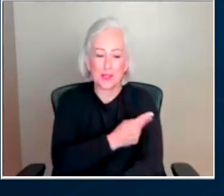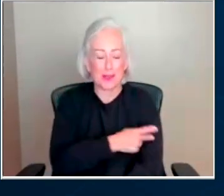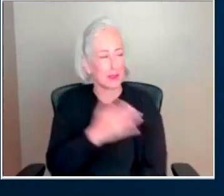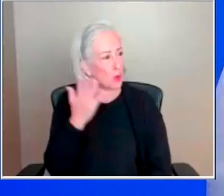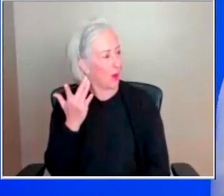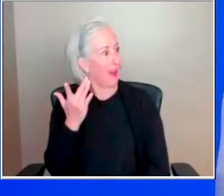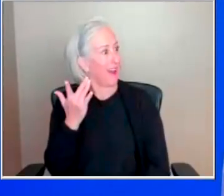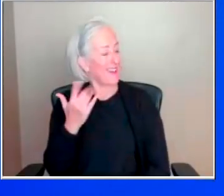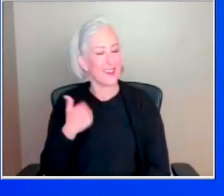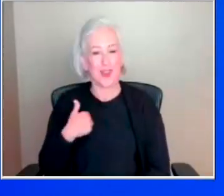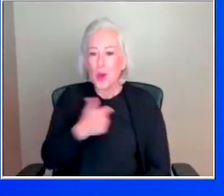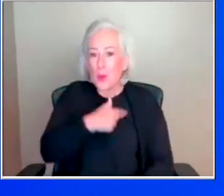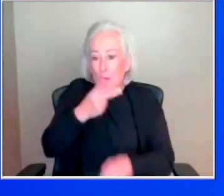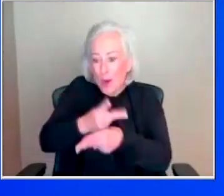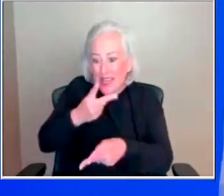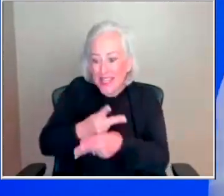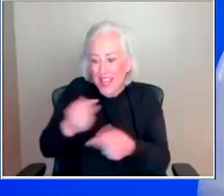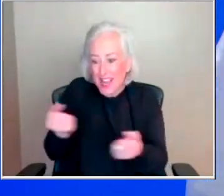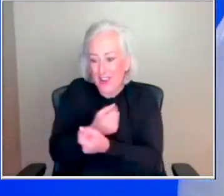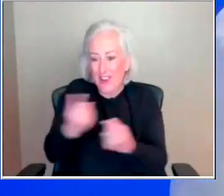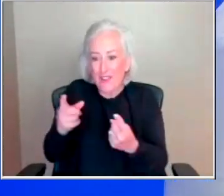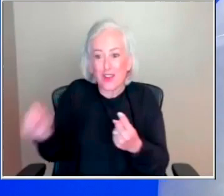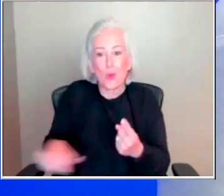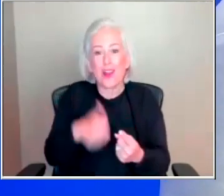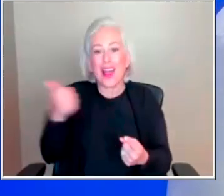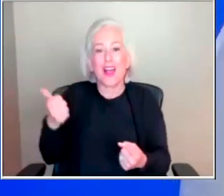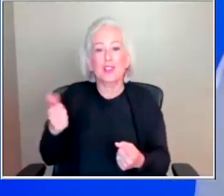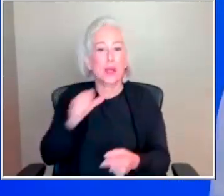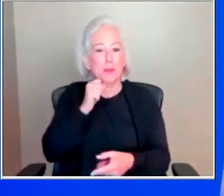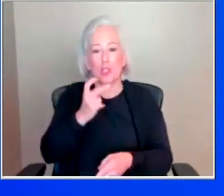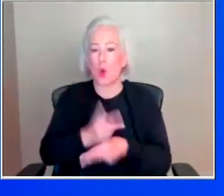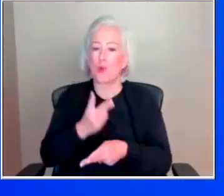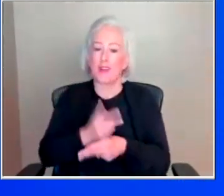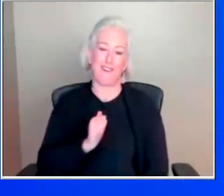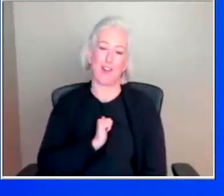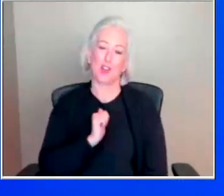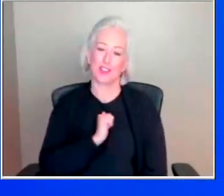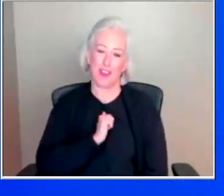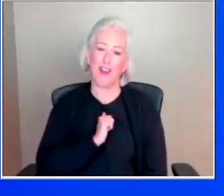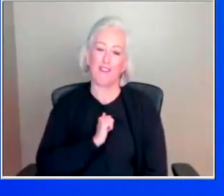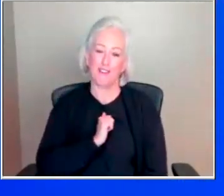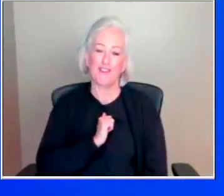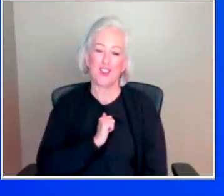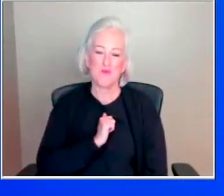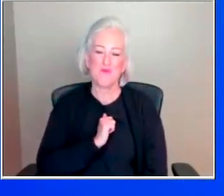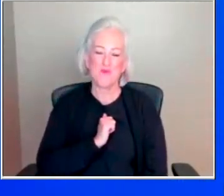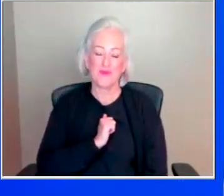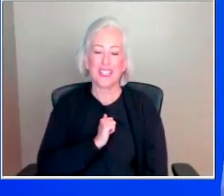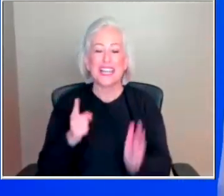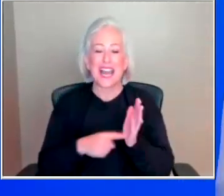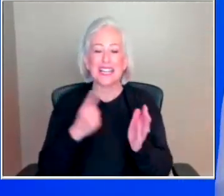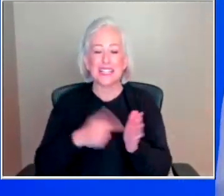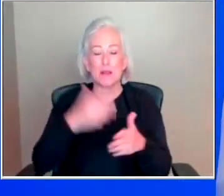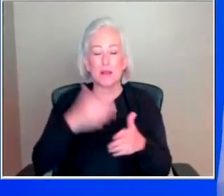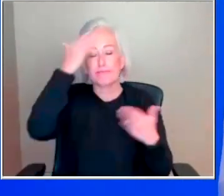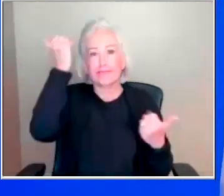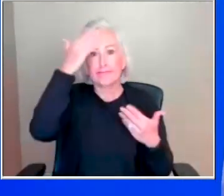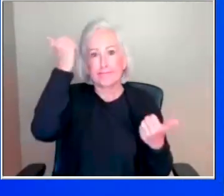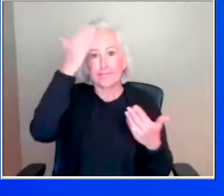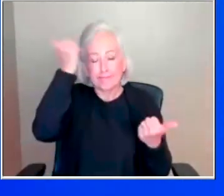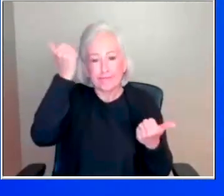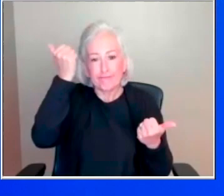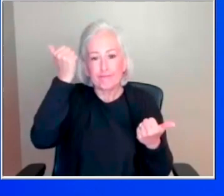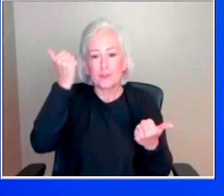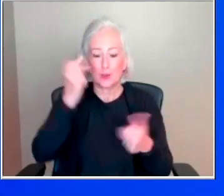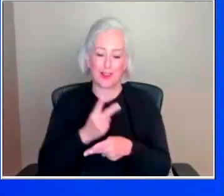take care of everybody else, but we don't take the best care of ourselves, and sometimes we forget to take